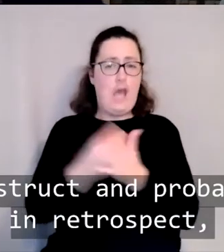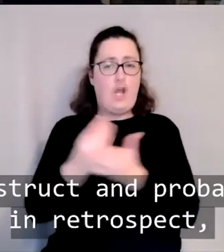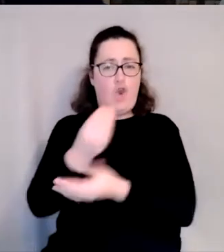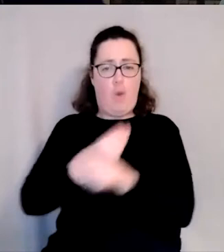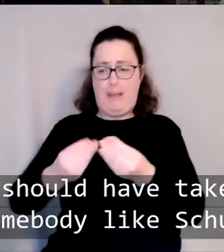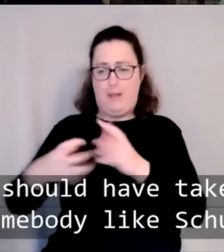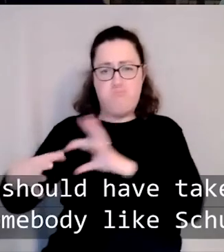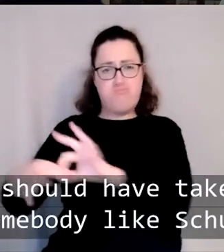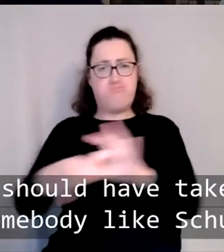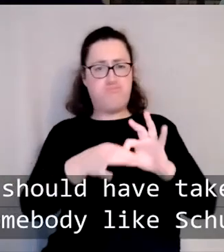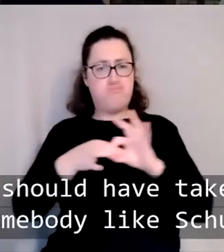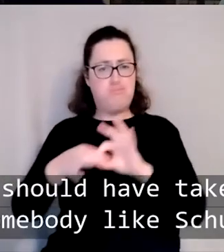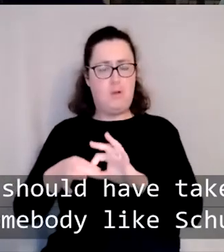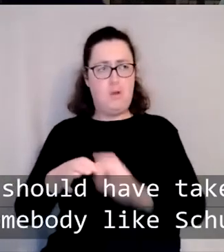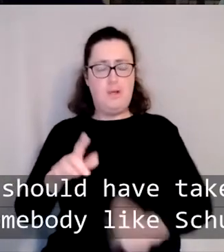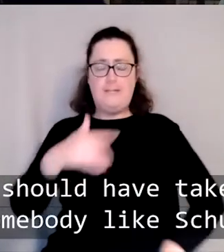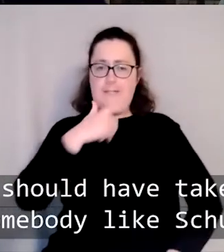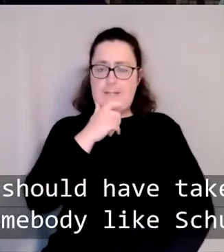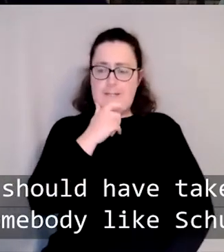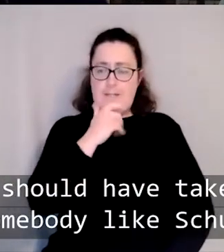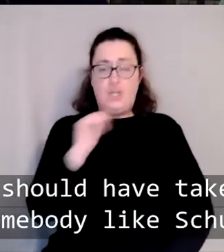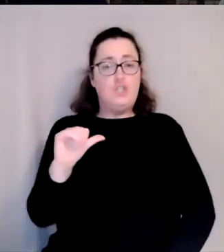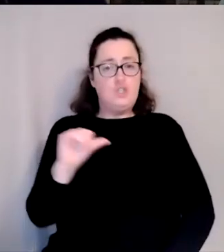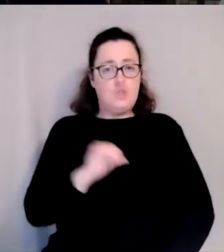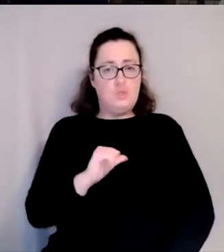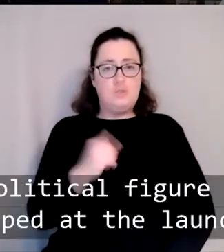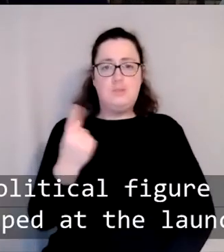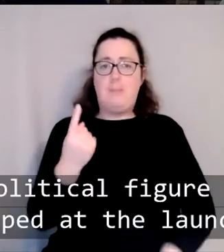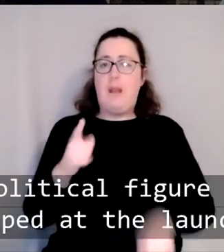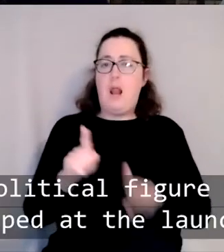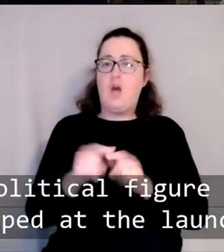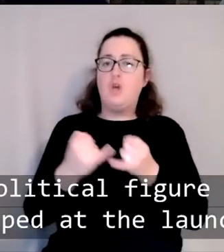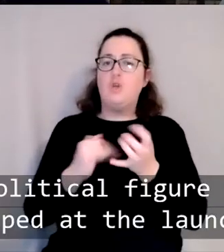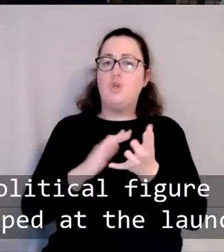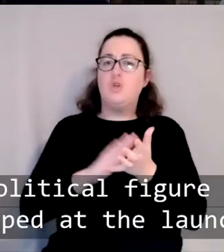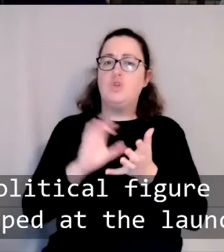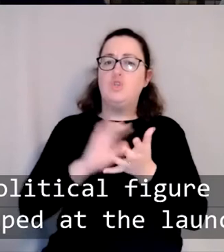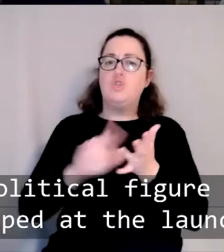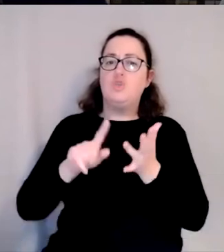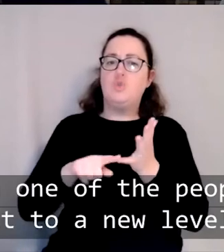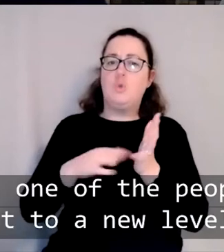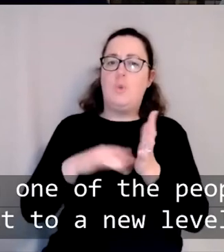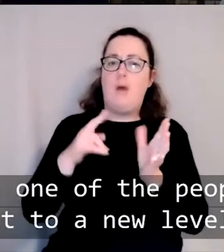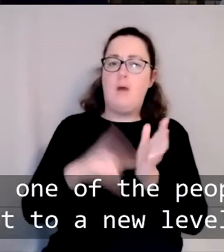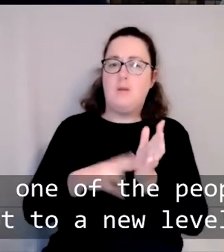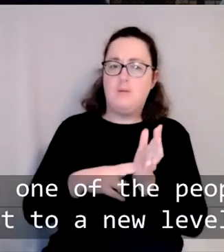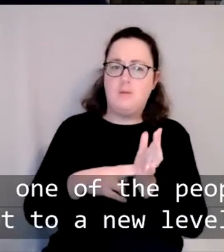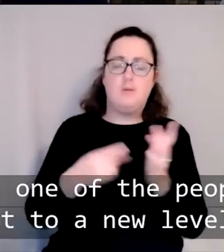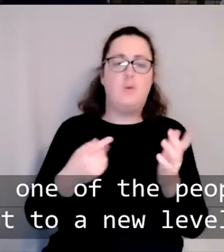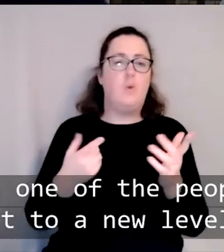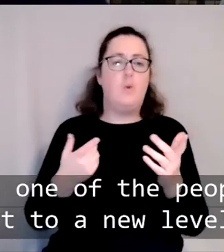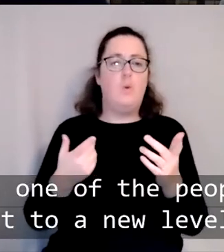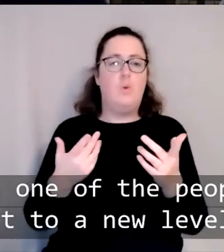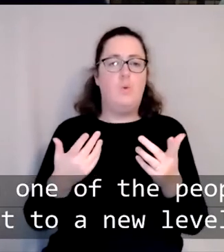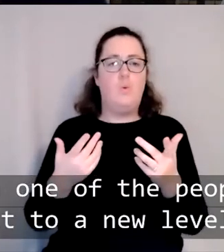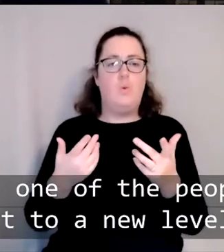in retrospect, I should have taken on somebody like Schuman, a political figure who helped at the launch, or even one of